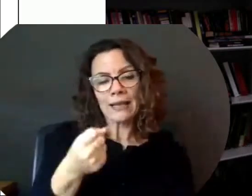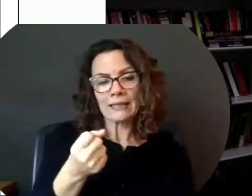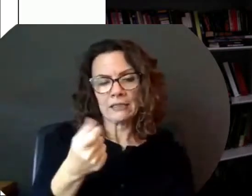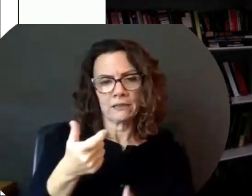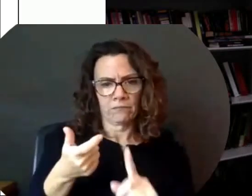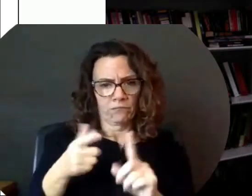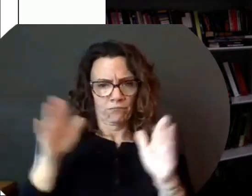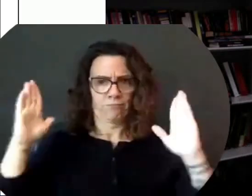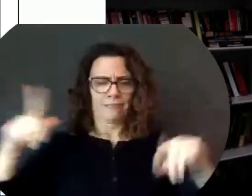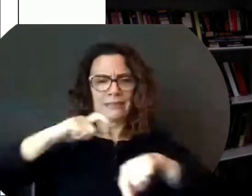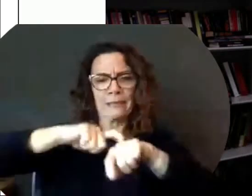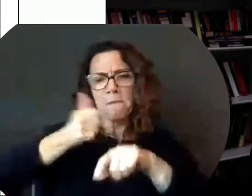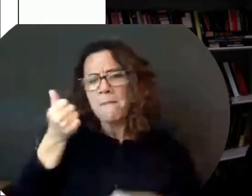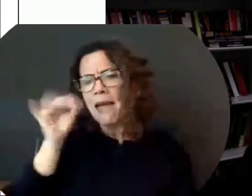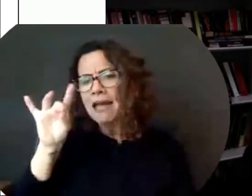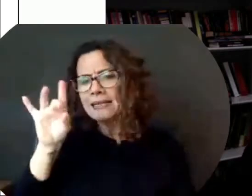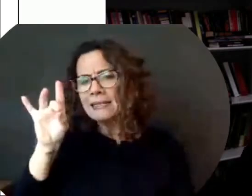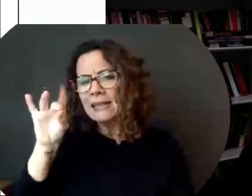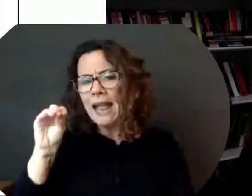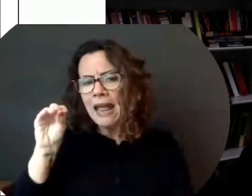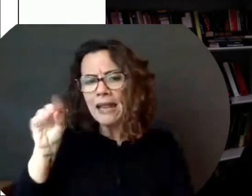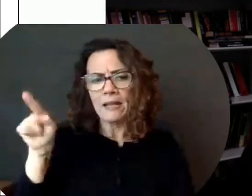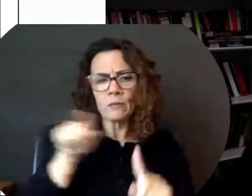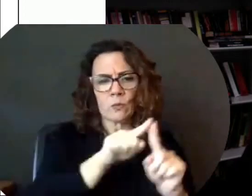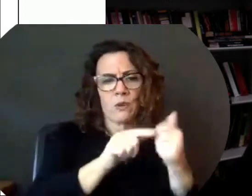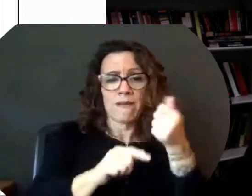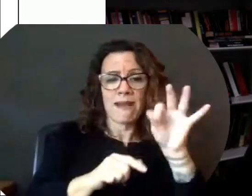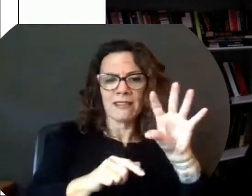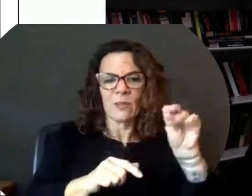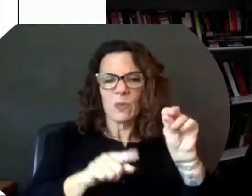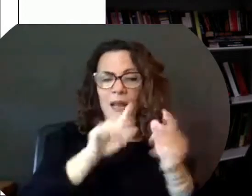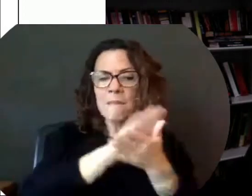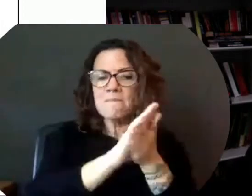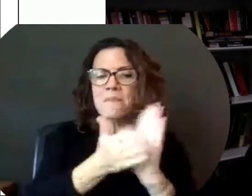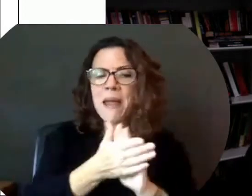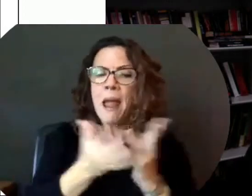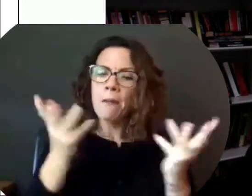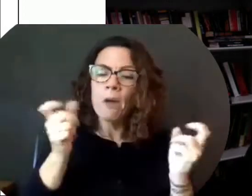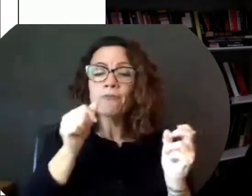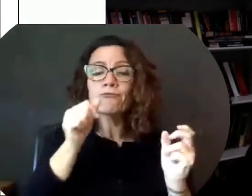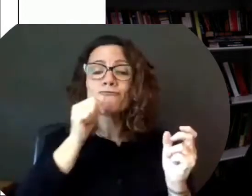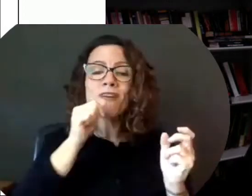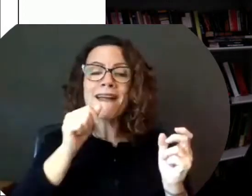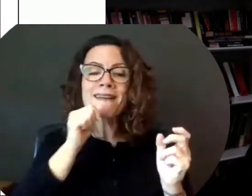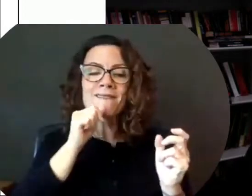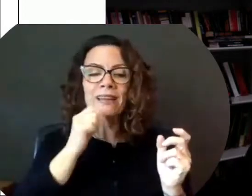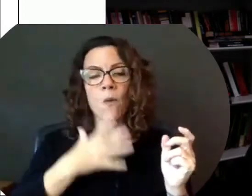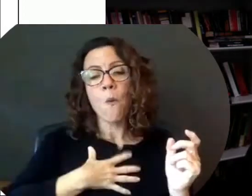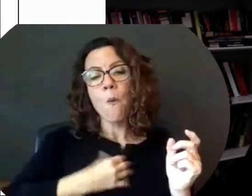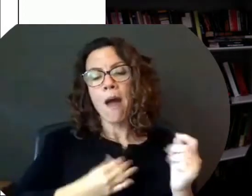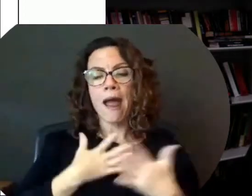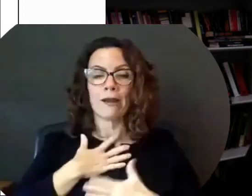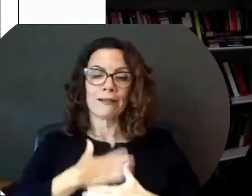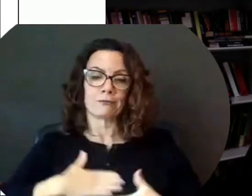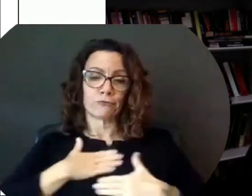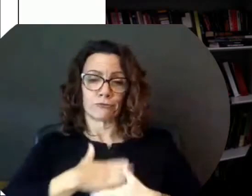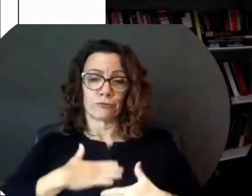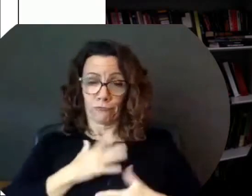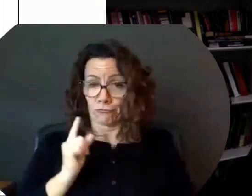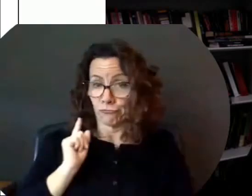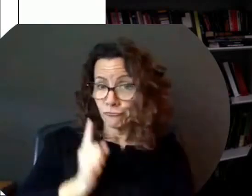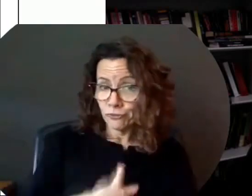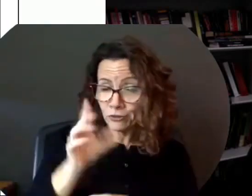had been these kind of open spaces, along with sites of